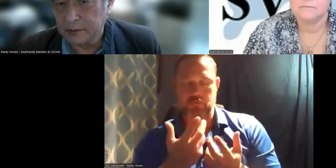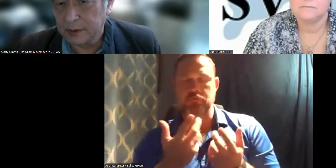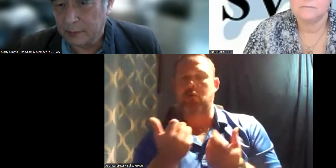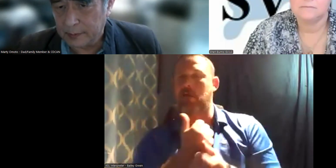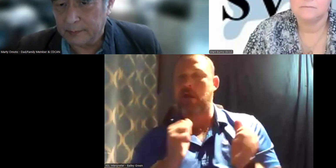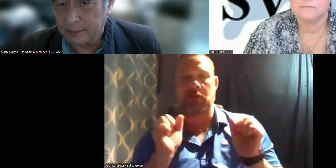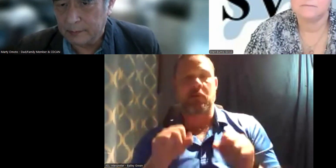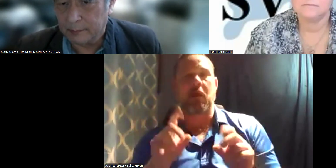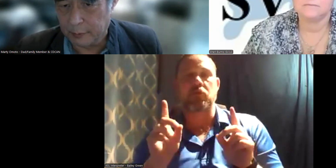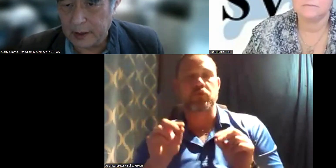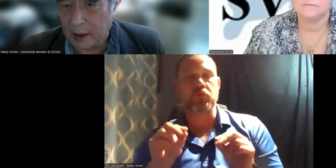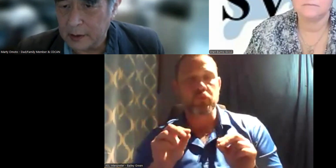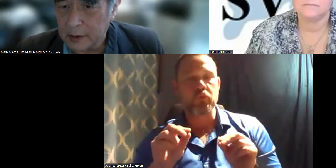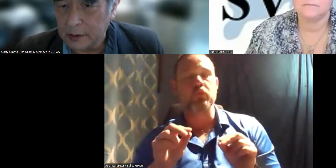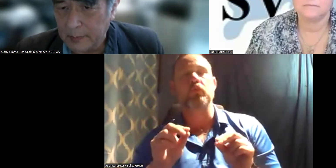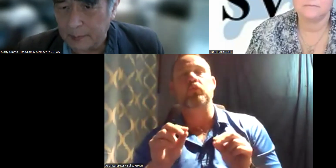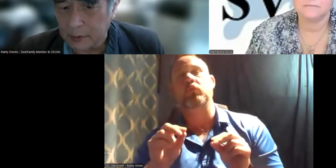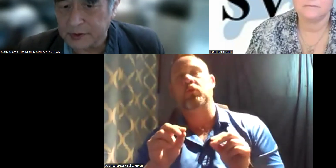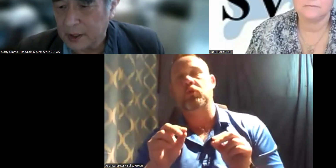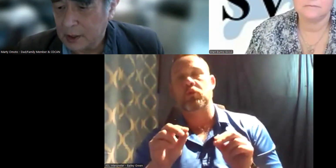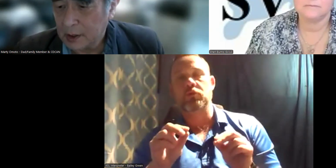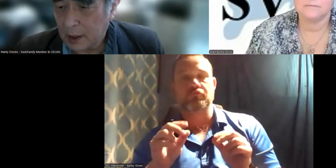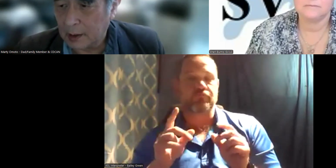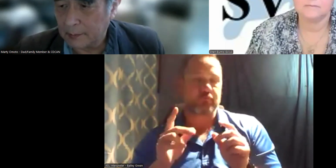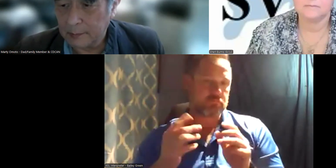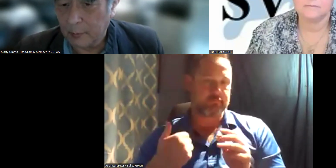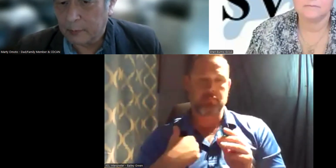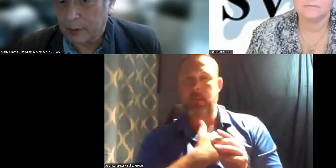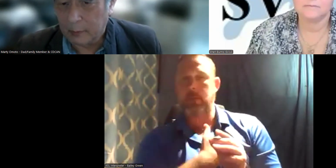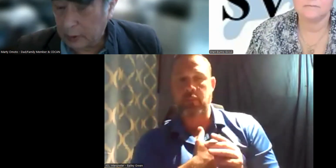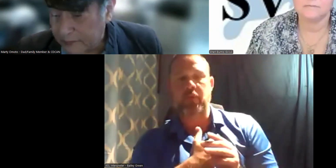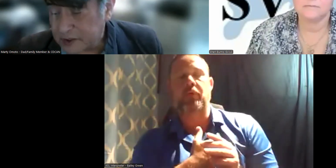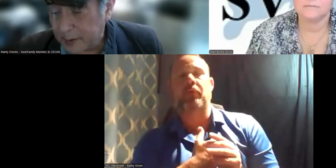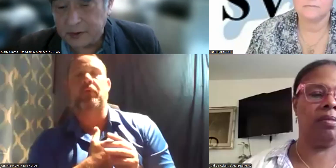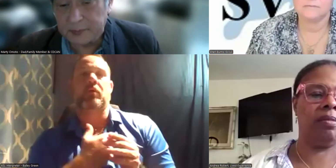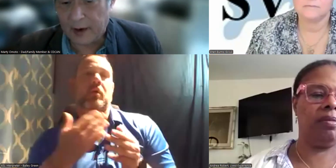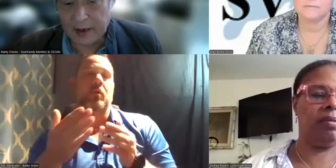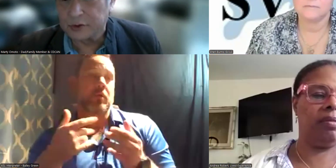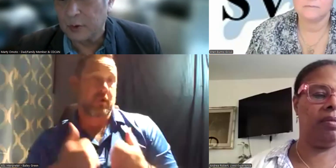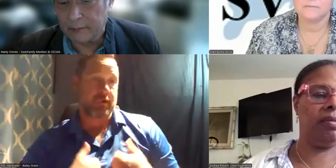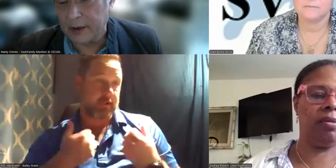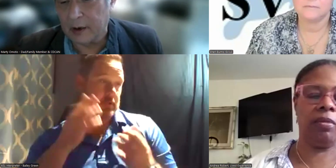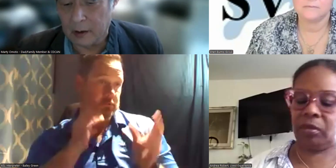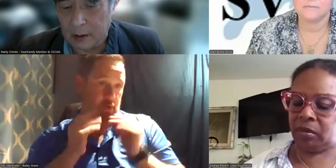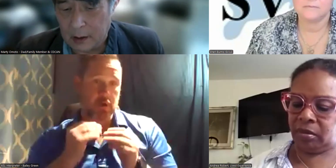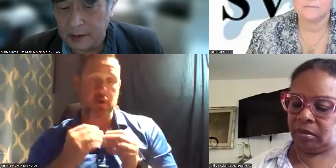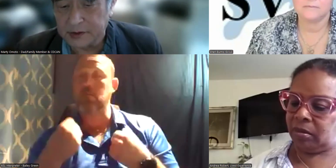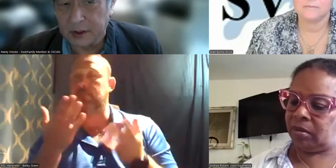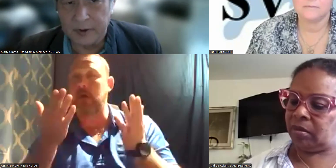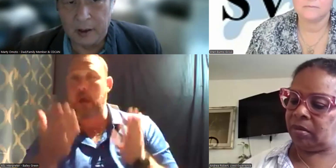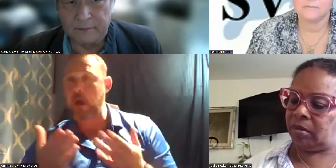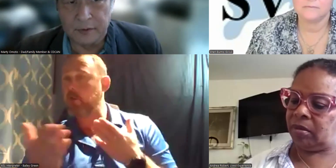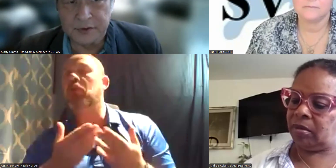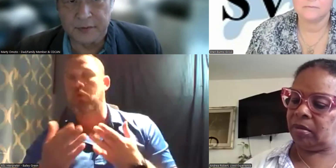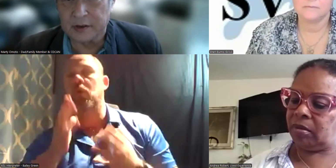do to, bring on members with lived experience, providers, whoever they are, is